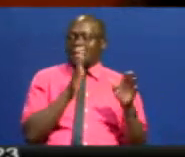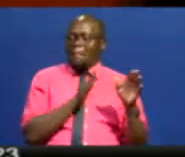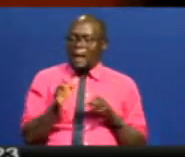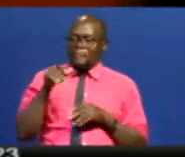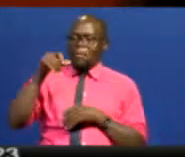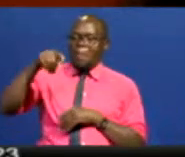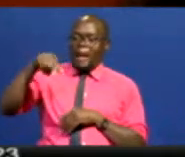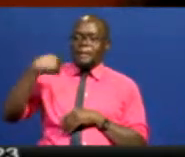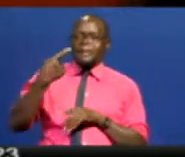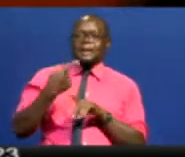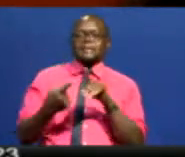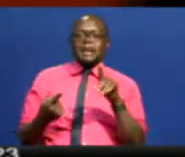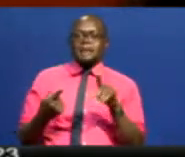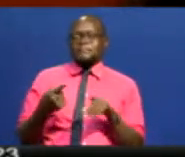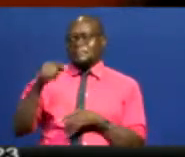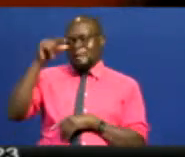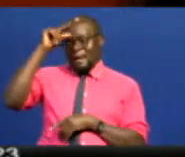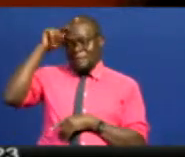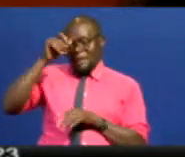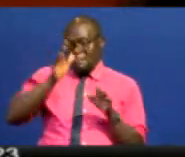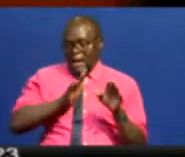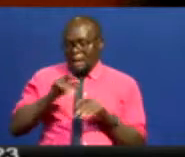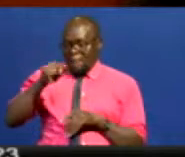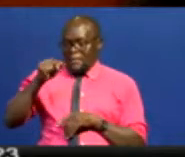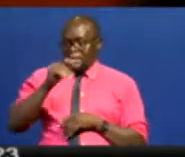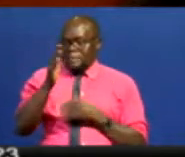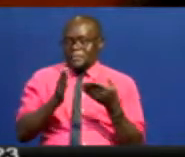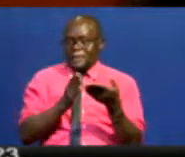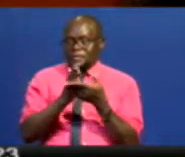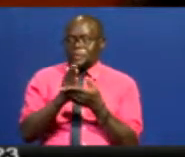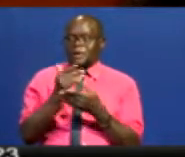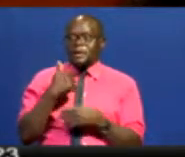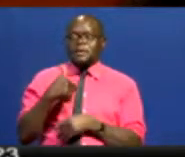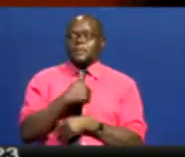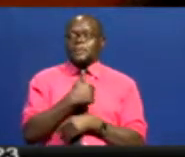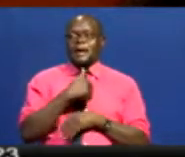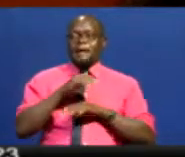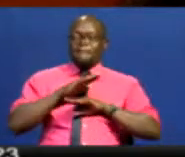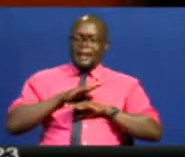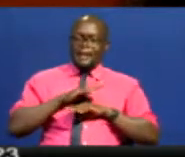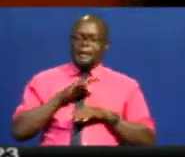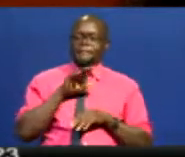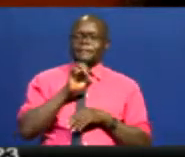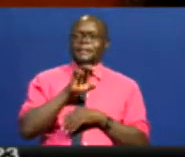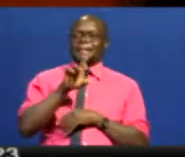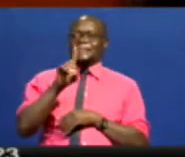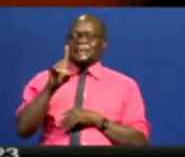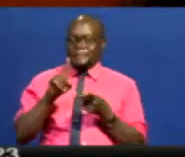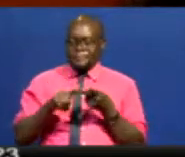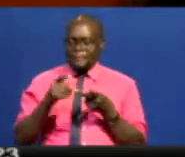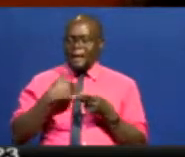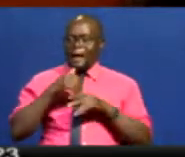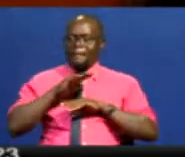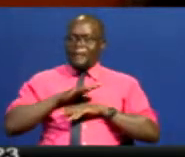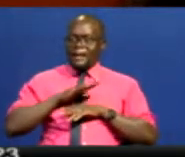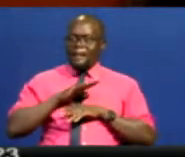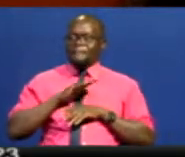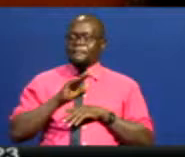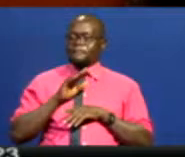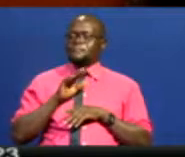ahead. Government must plan for this and ensure that we have enough seeds, we have